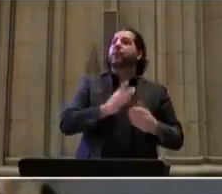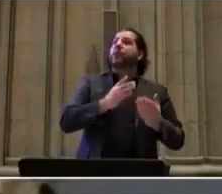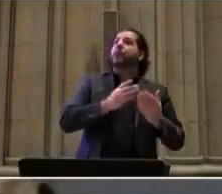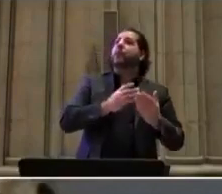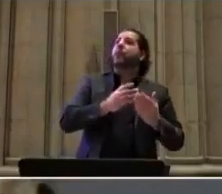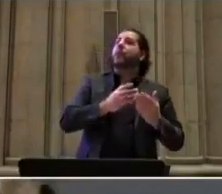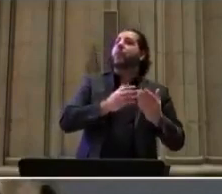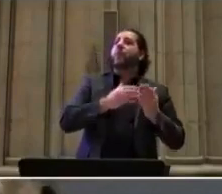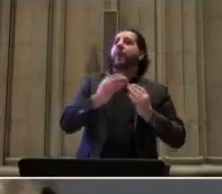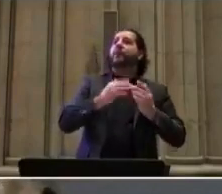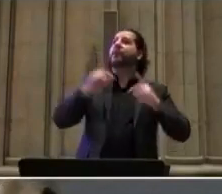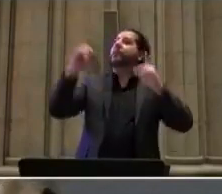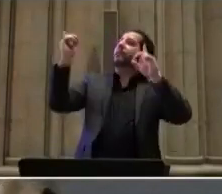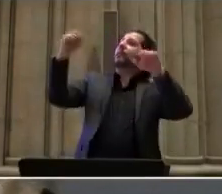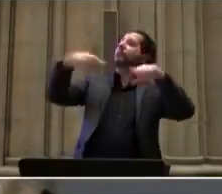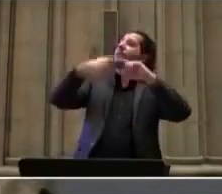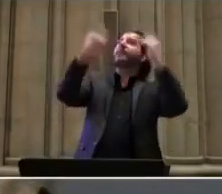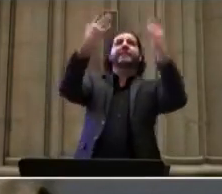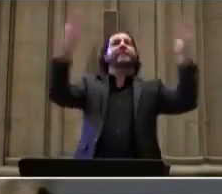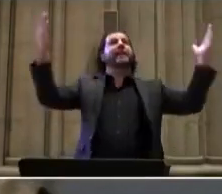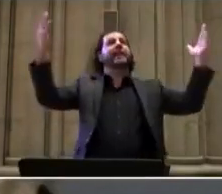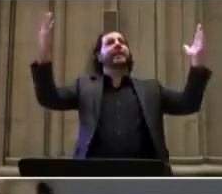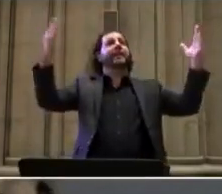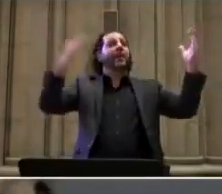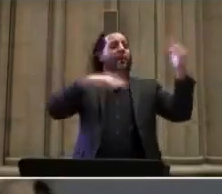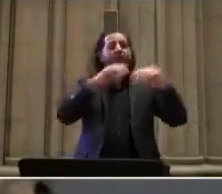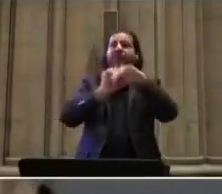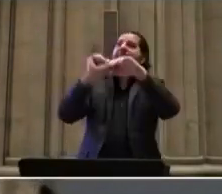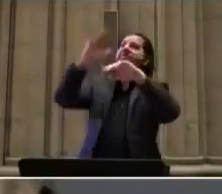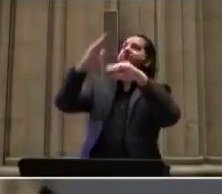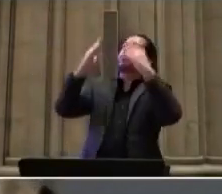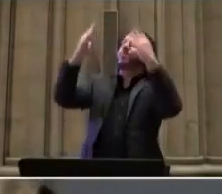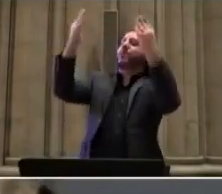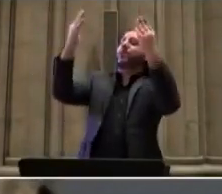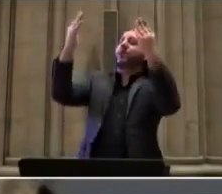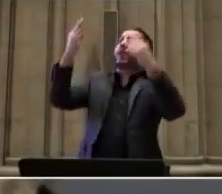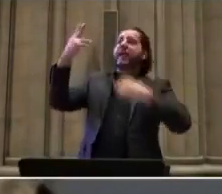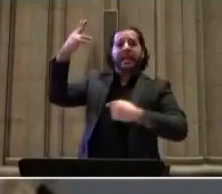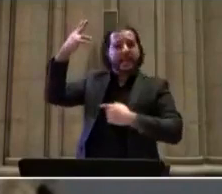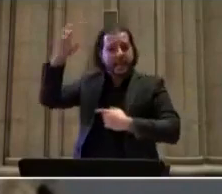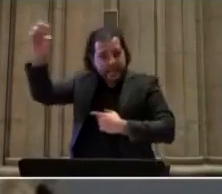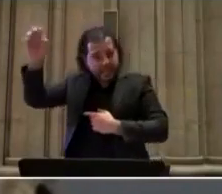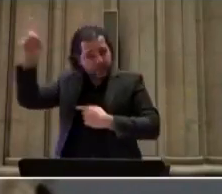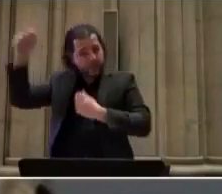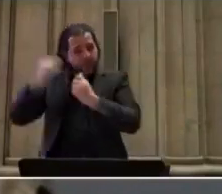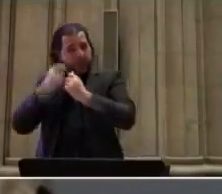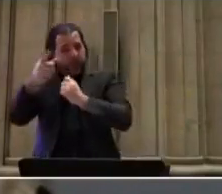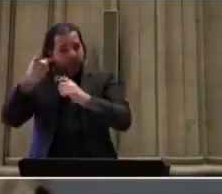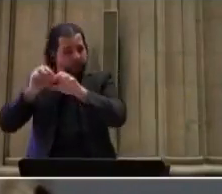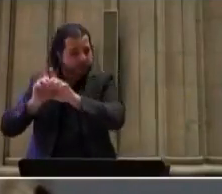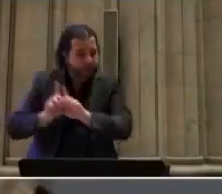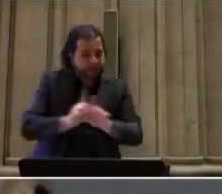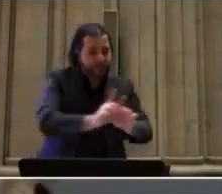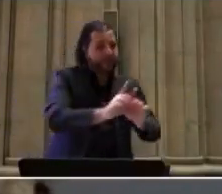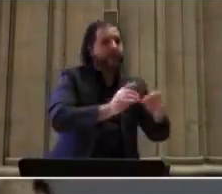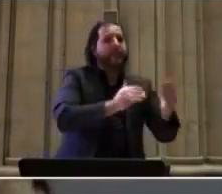sky and whatever ascends into it. And he is with you wherever you